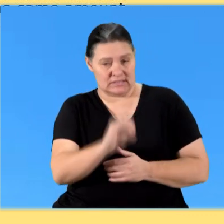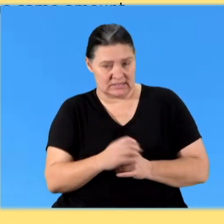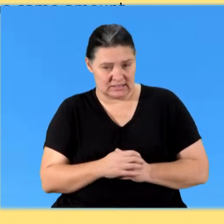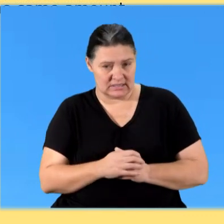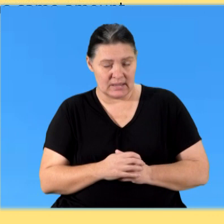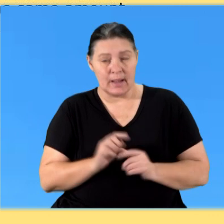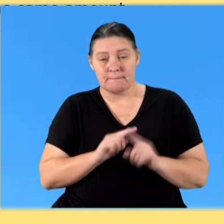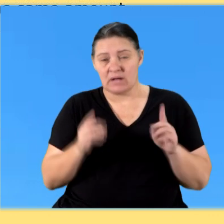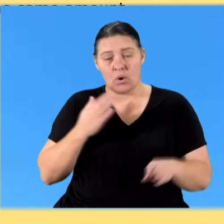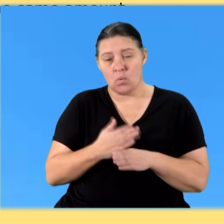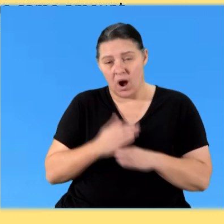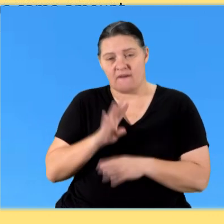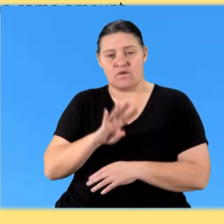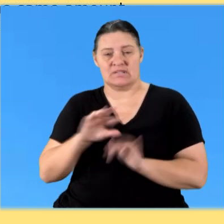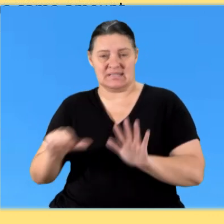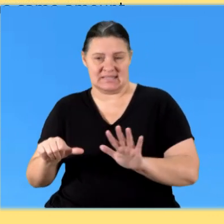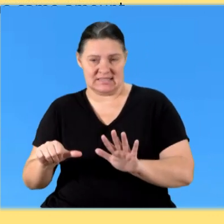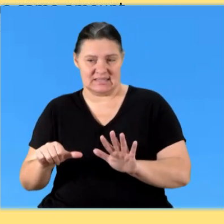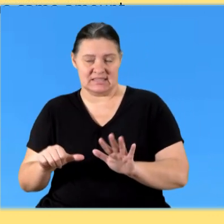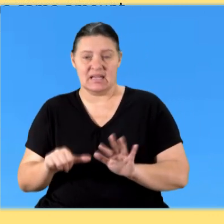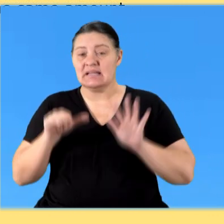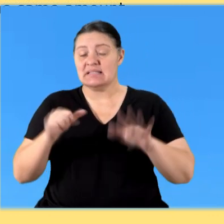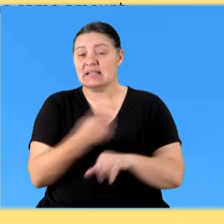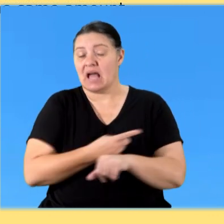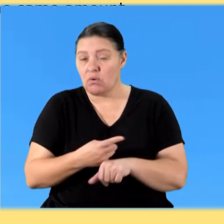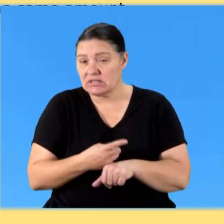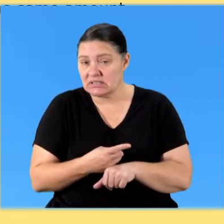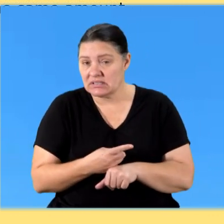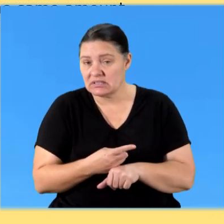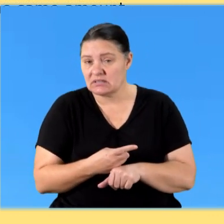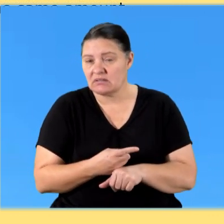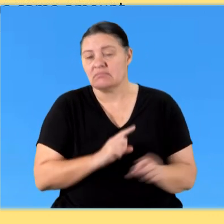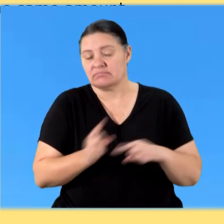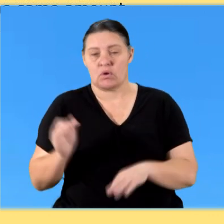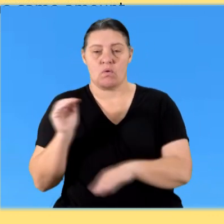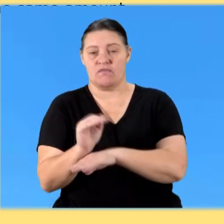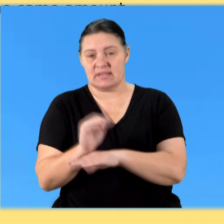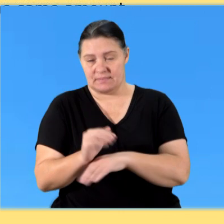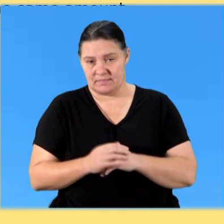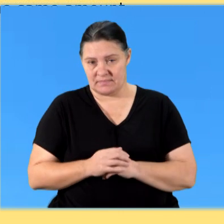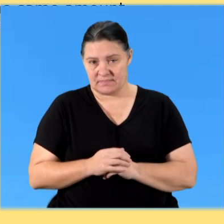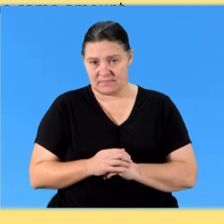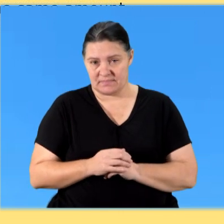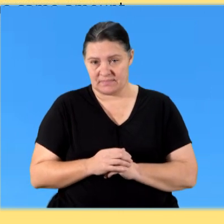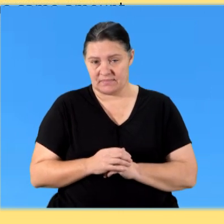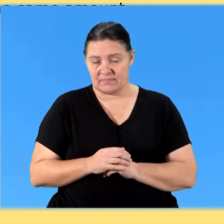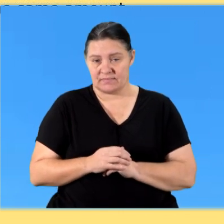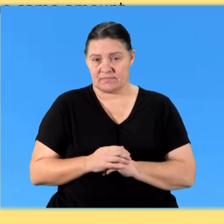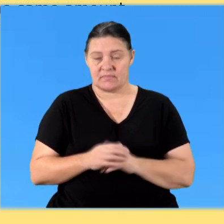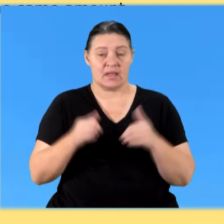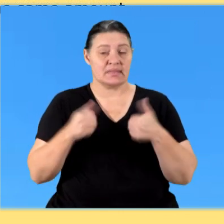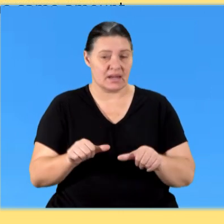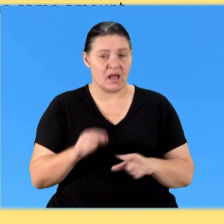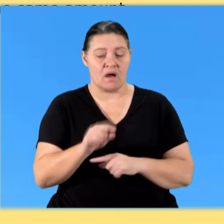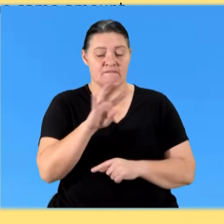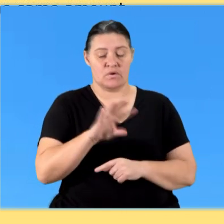40. But he has worked 46. The 6 hours therefore come to the overtime. And